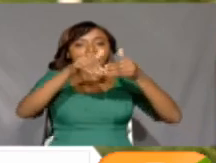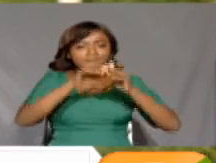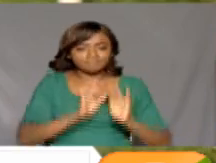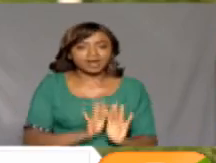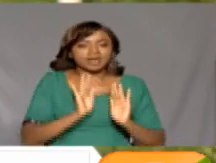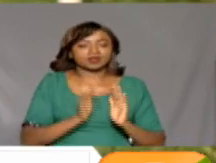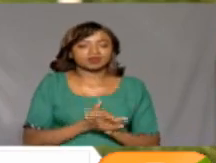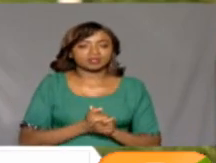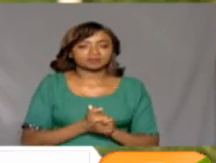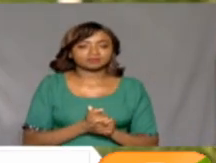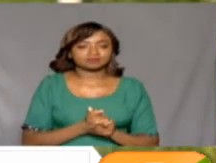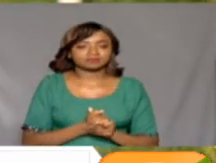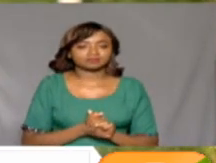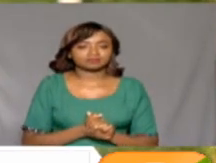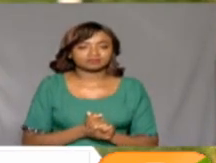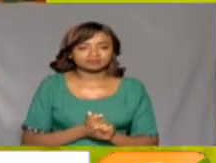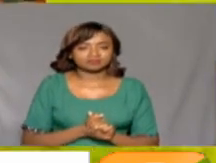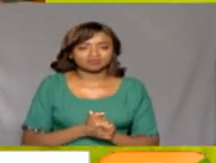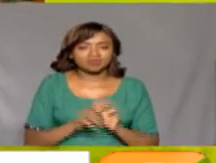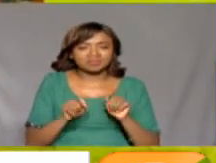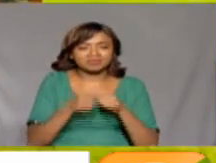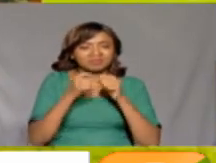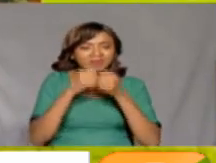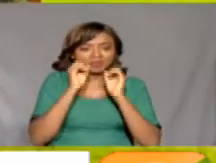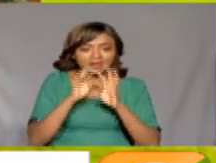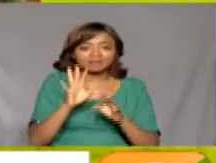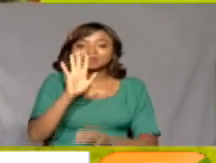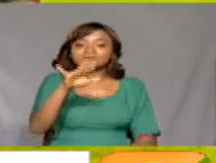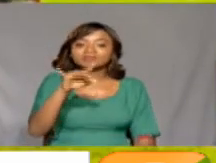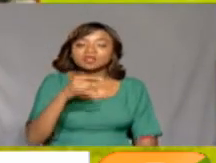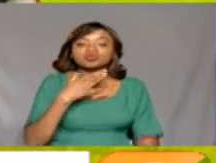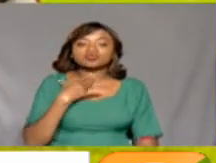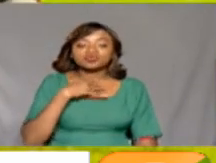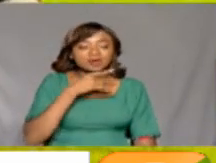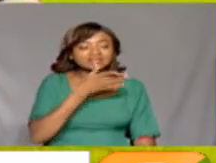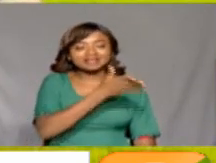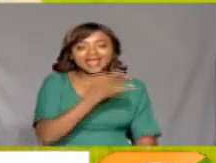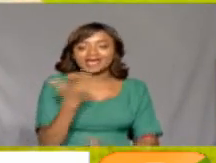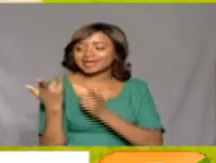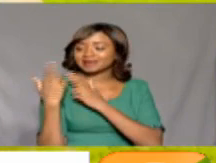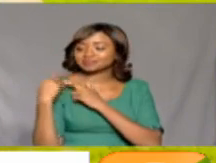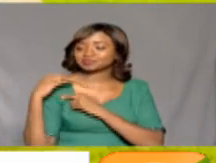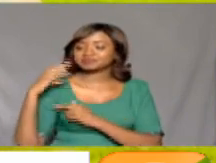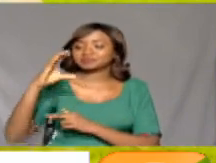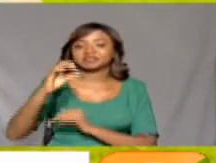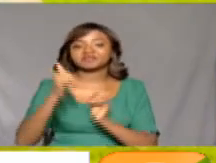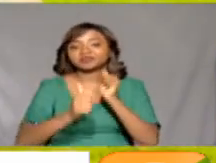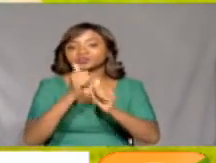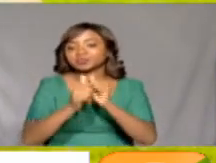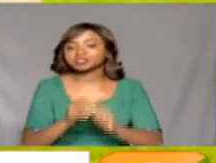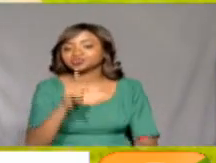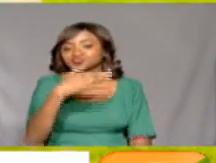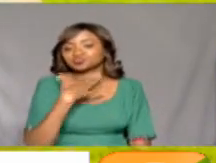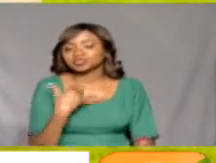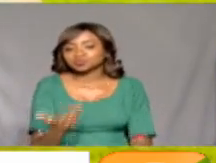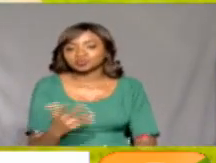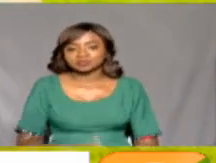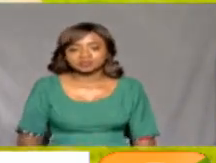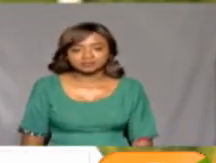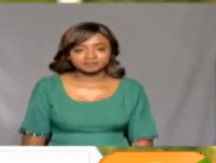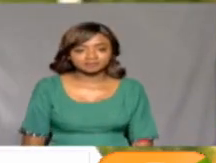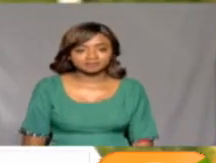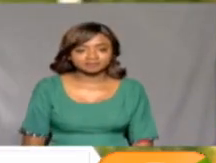free of shenanigans. What role do you want to play in that send off? There are many who read possible isolation of the deputy